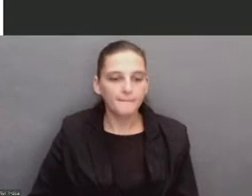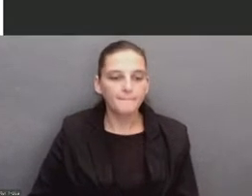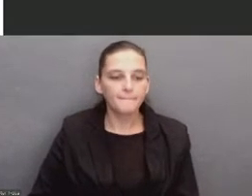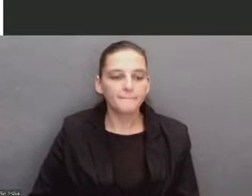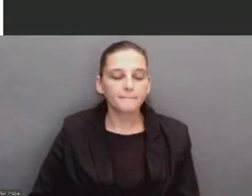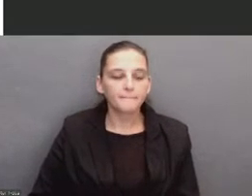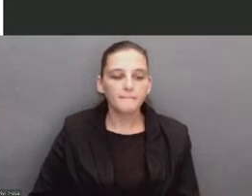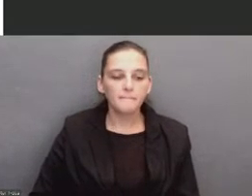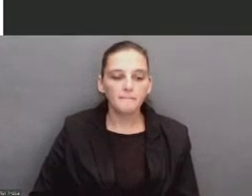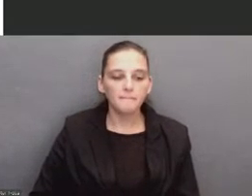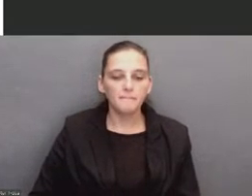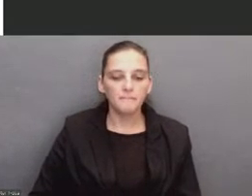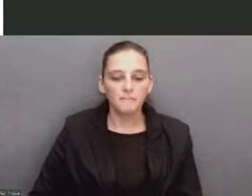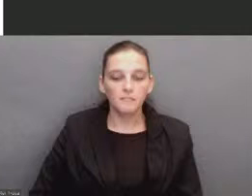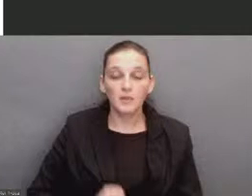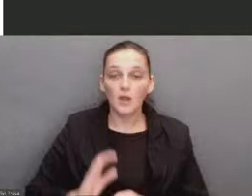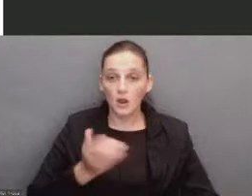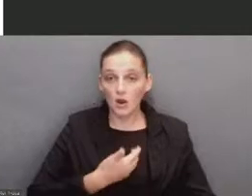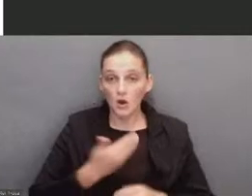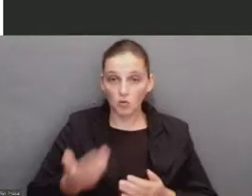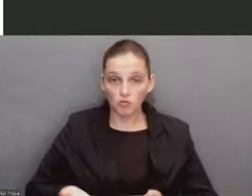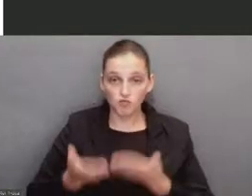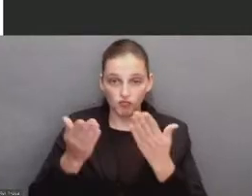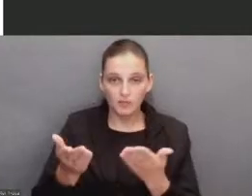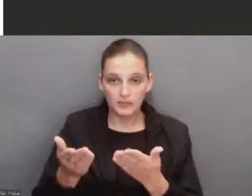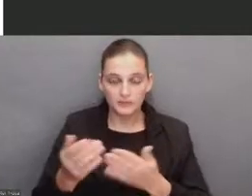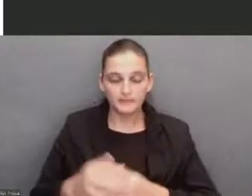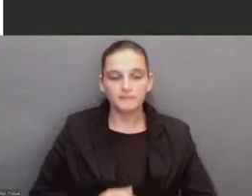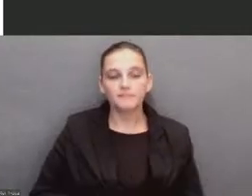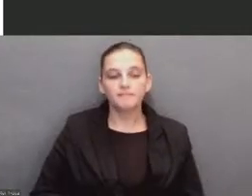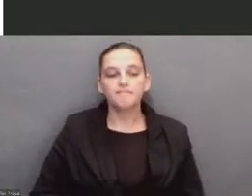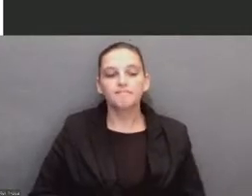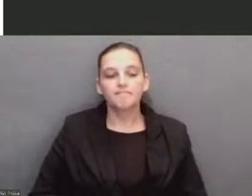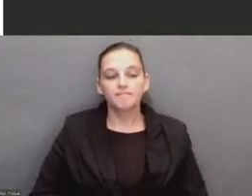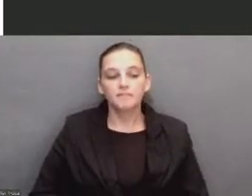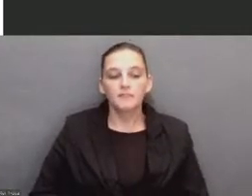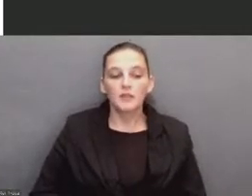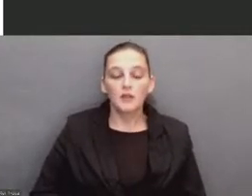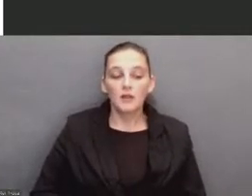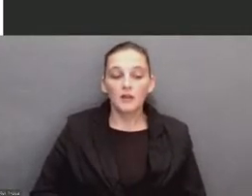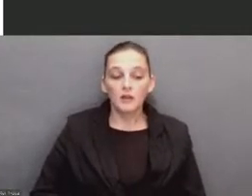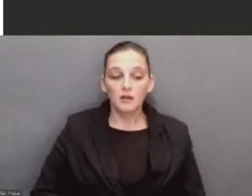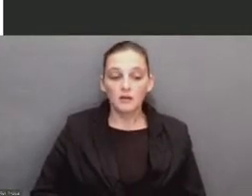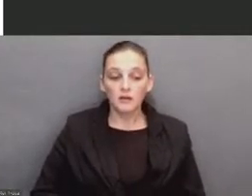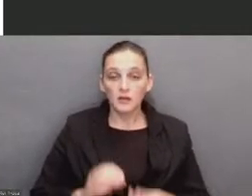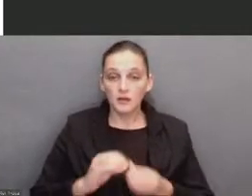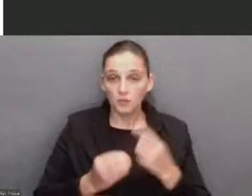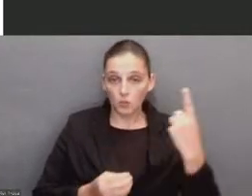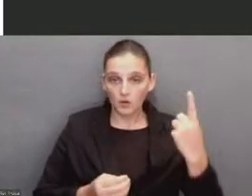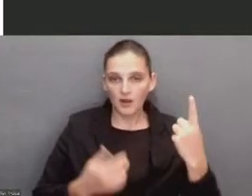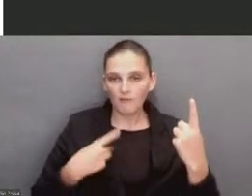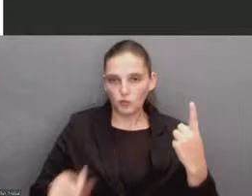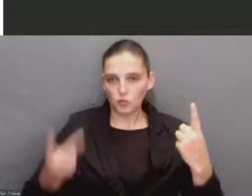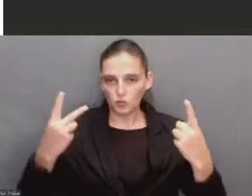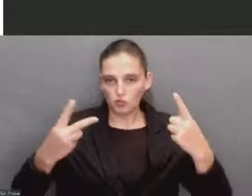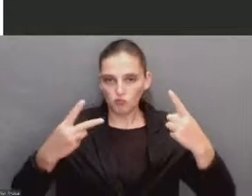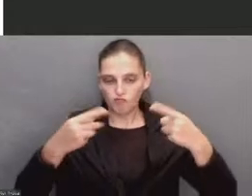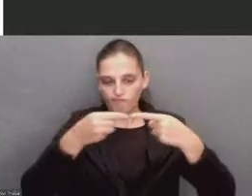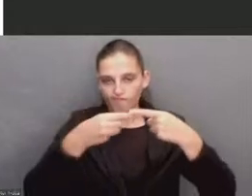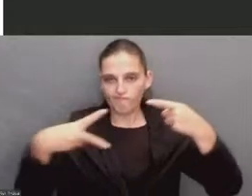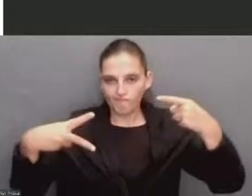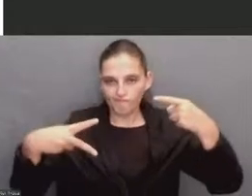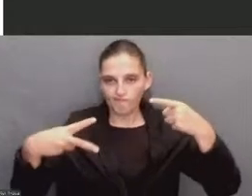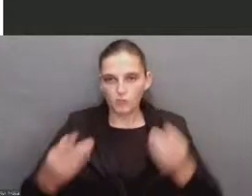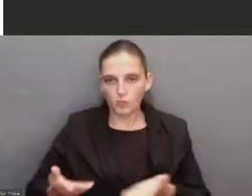I'll go through our recommendations. So for our first problem statement, we had 2 recommendations. And they really focus